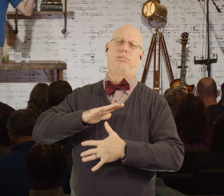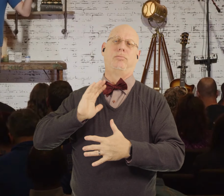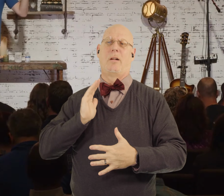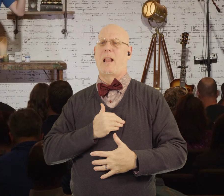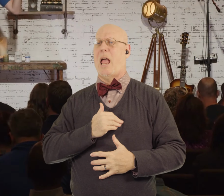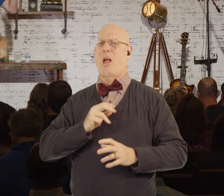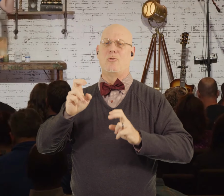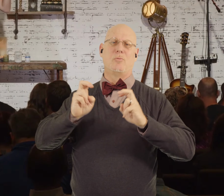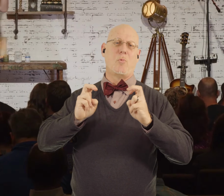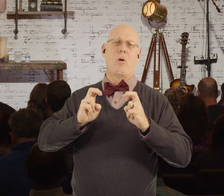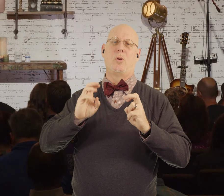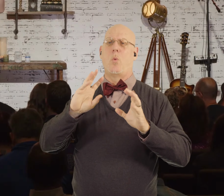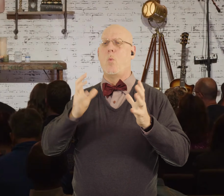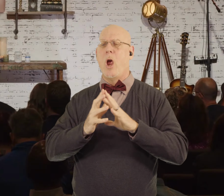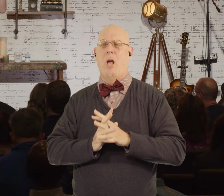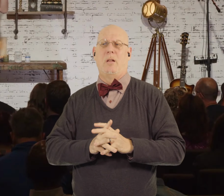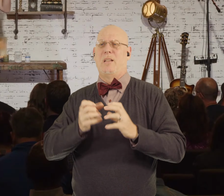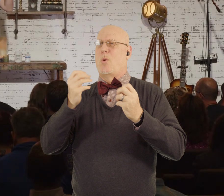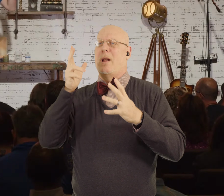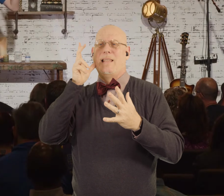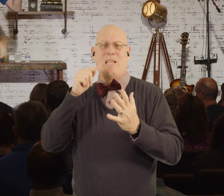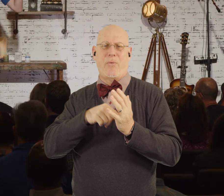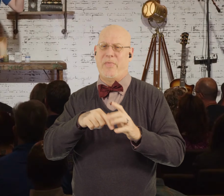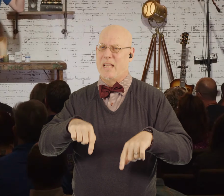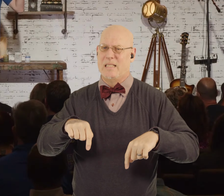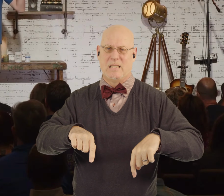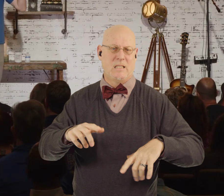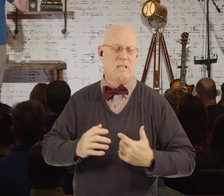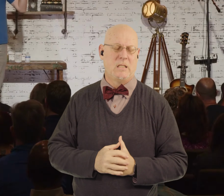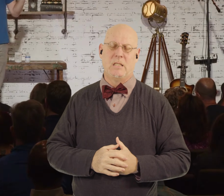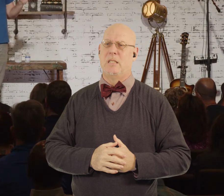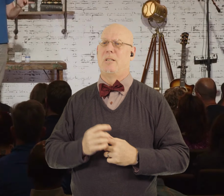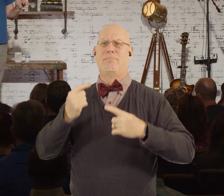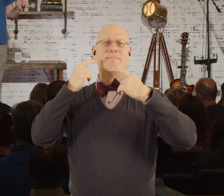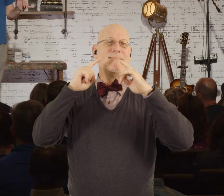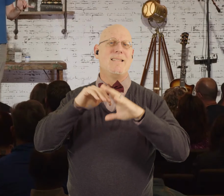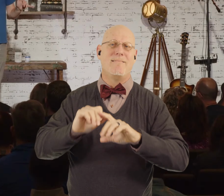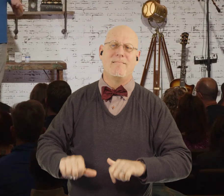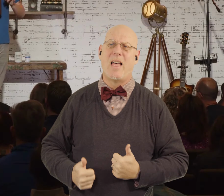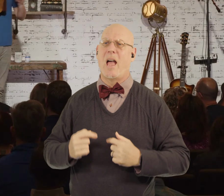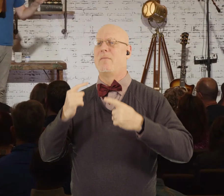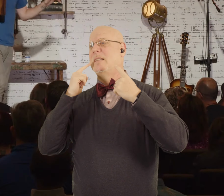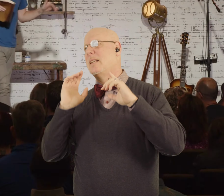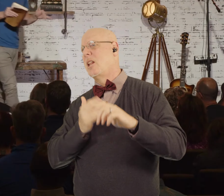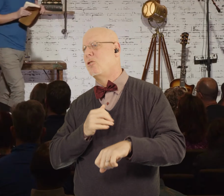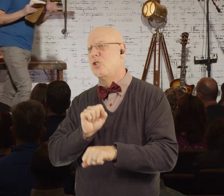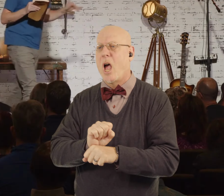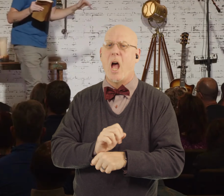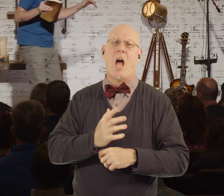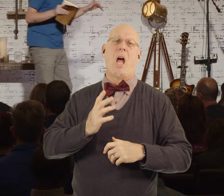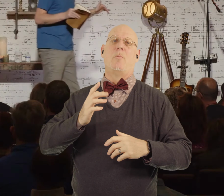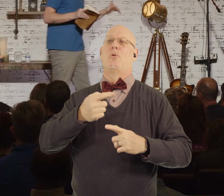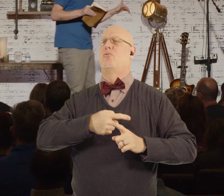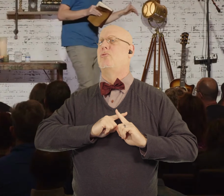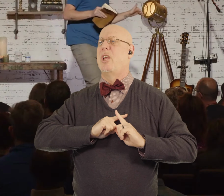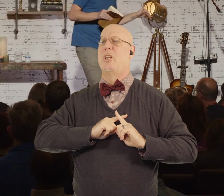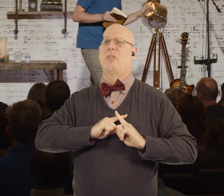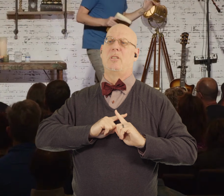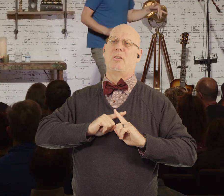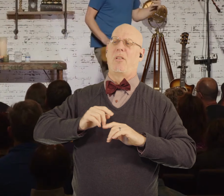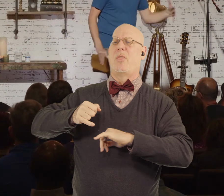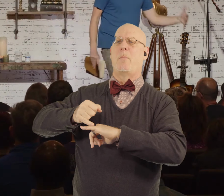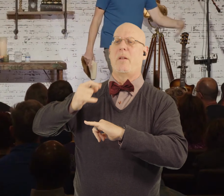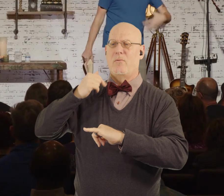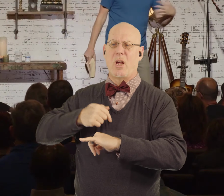It's like the apex of our sports world. We don't want to hear this. We're succeeding in life. We're succeeding at our job.